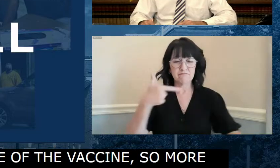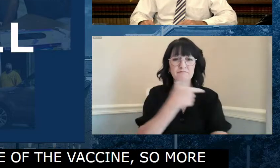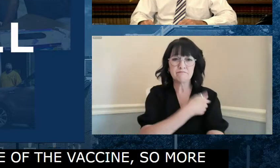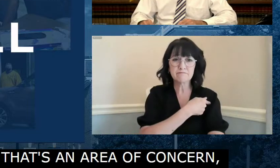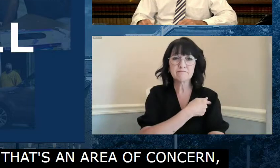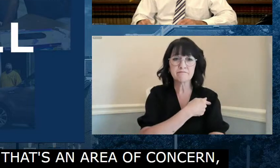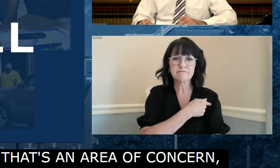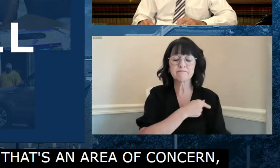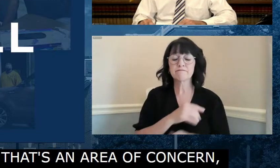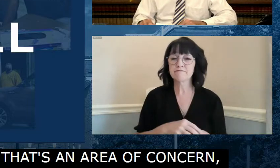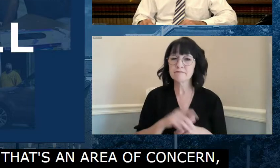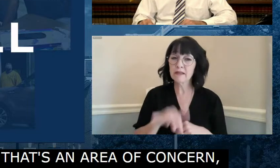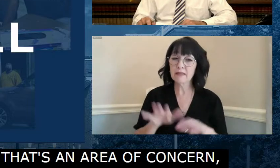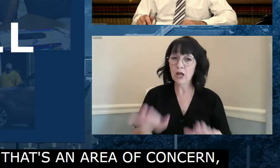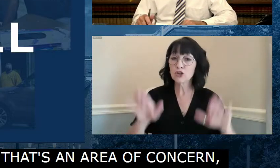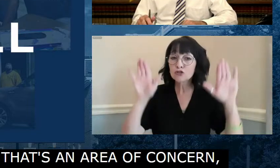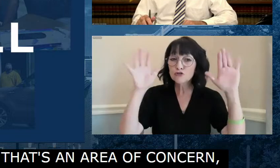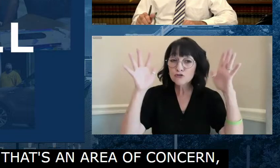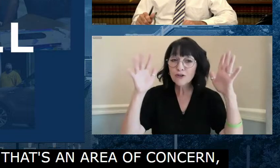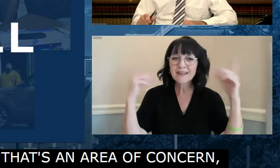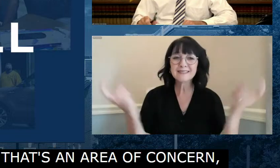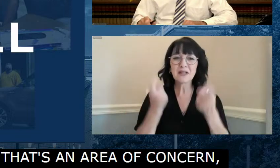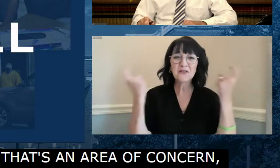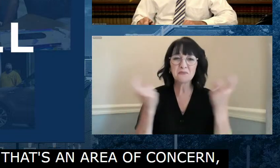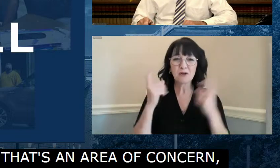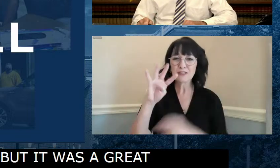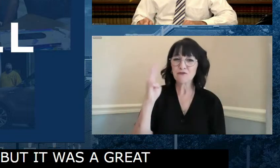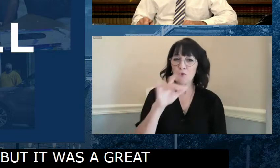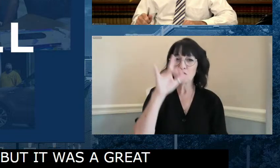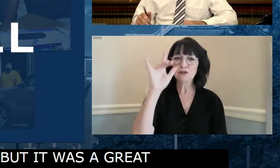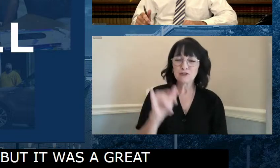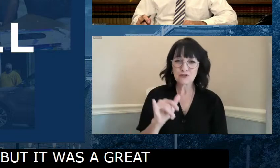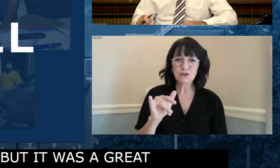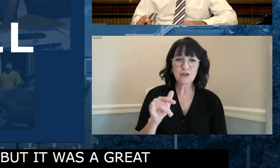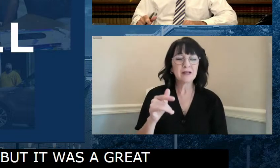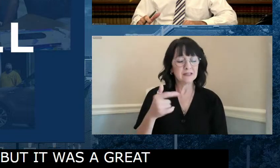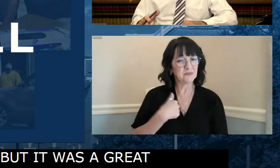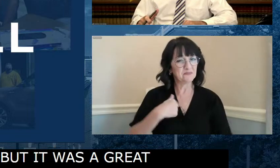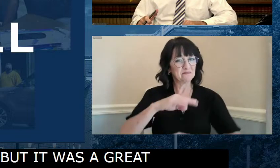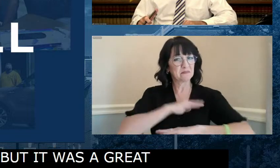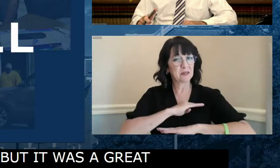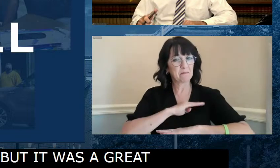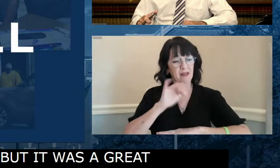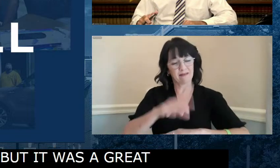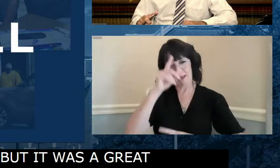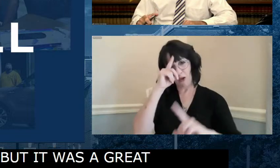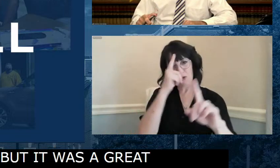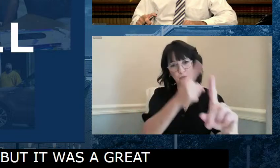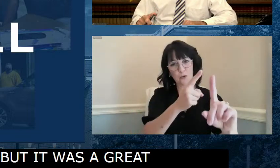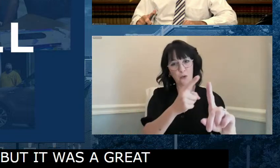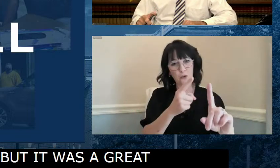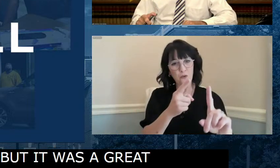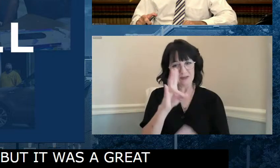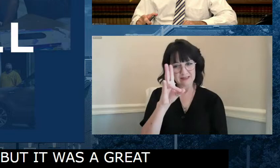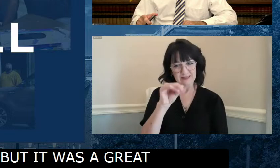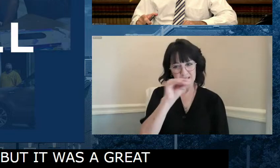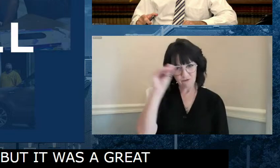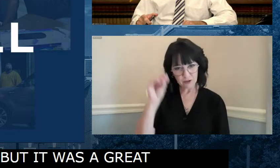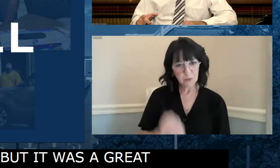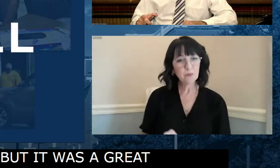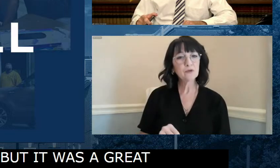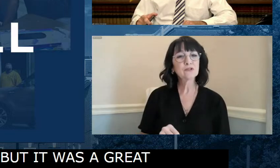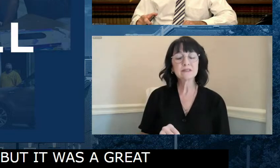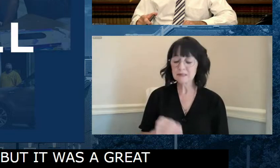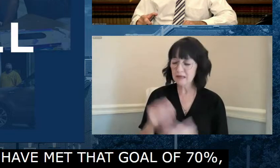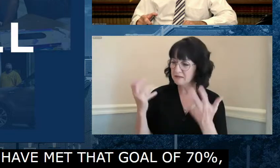a great celebration on the 4th of July to have met that goal of 70%. We know we're a better and safer place